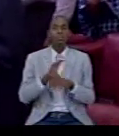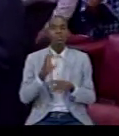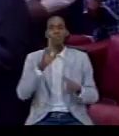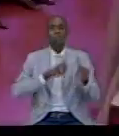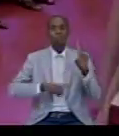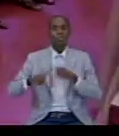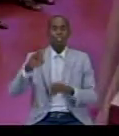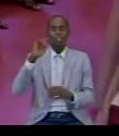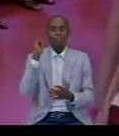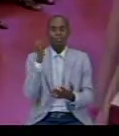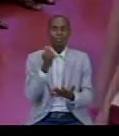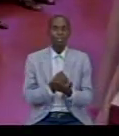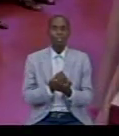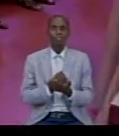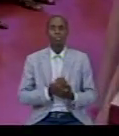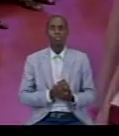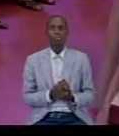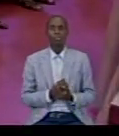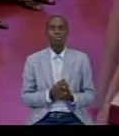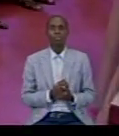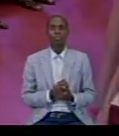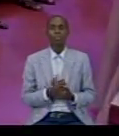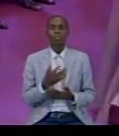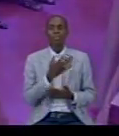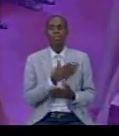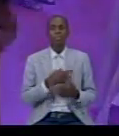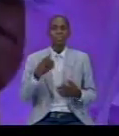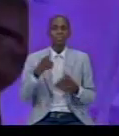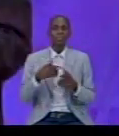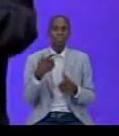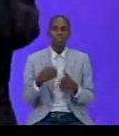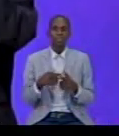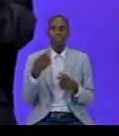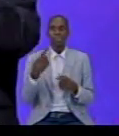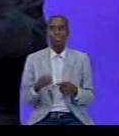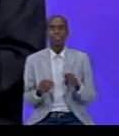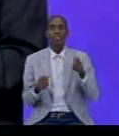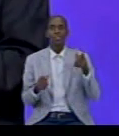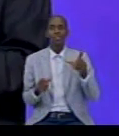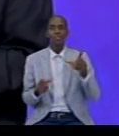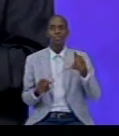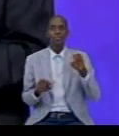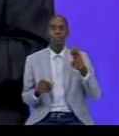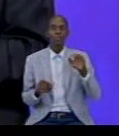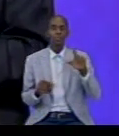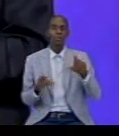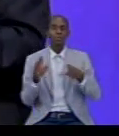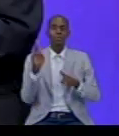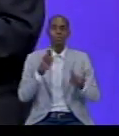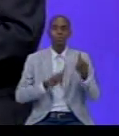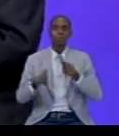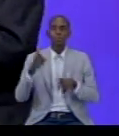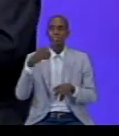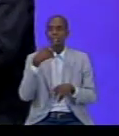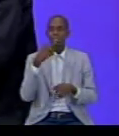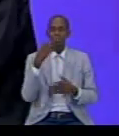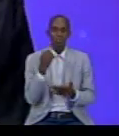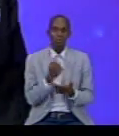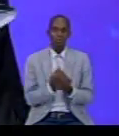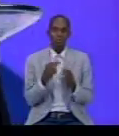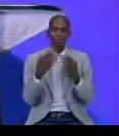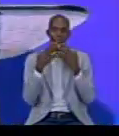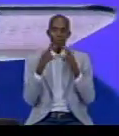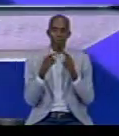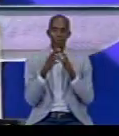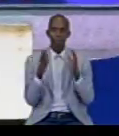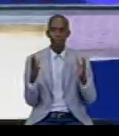said, and then the global church with us say, amen. Thank you very much. You can